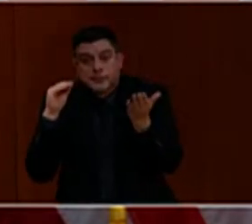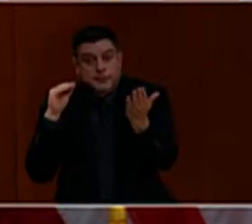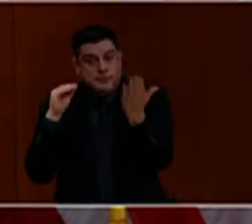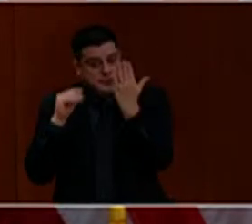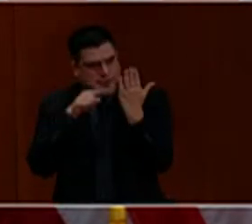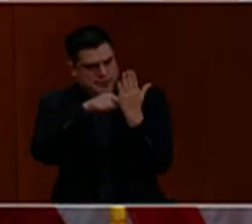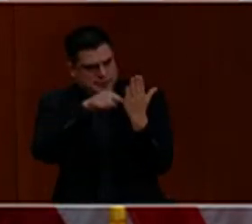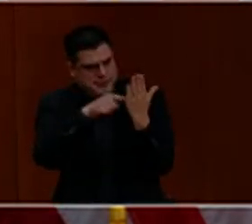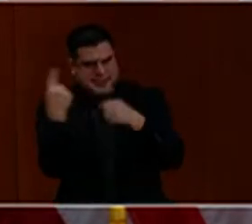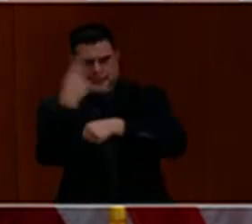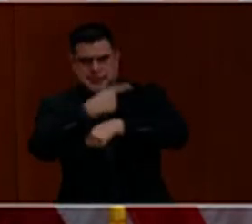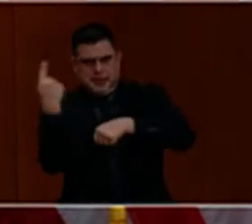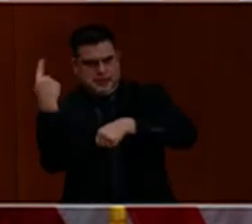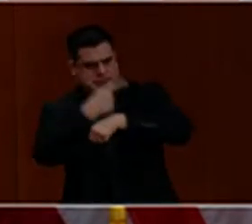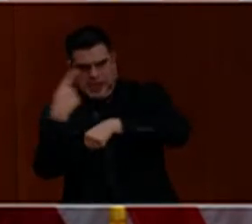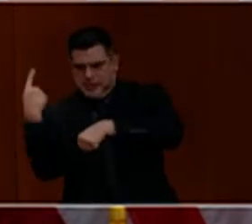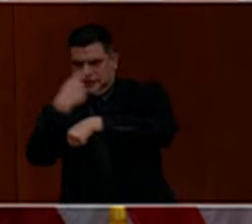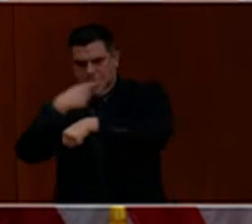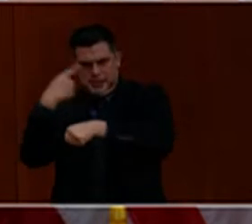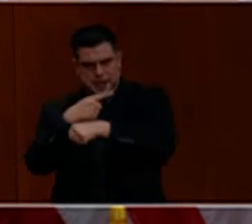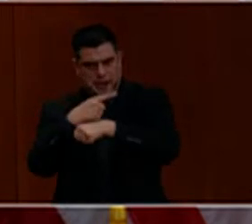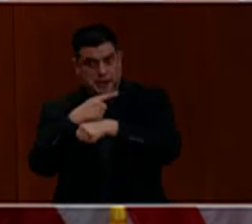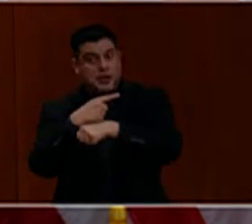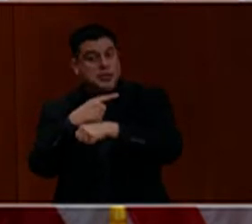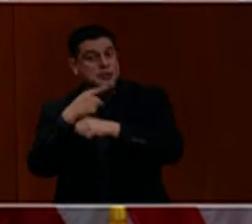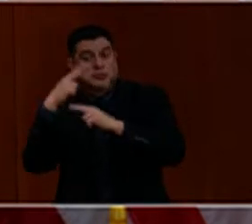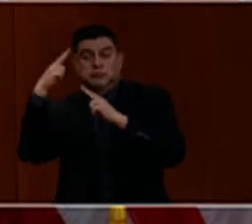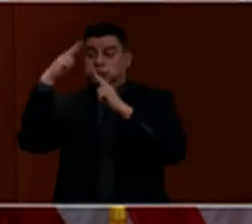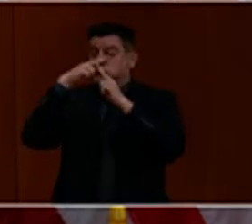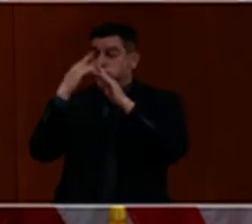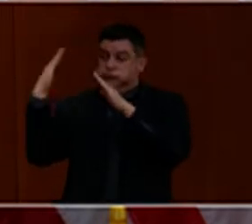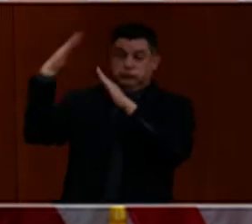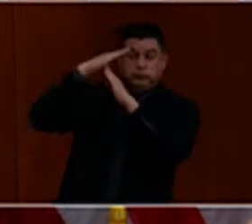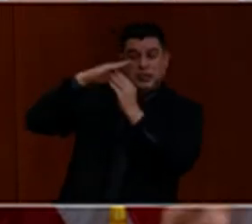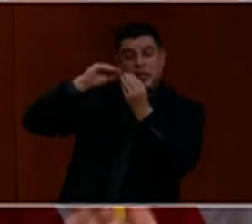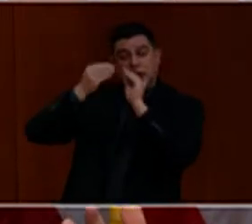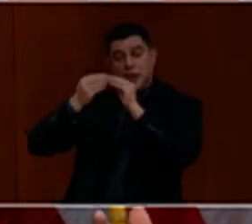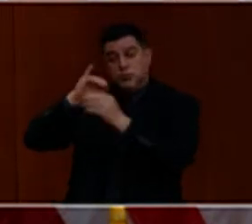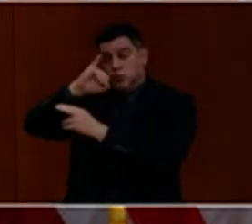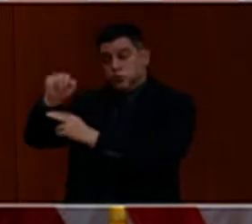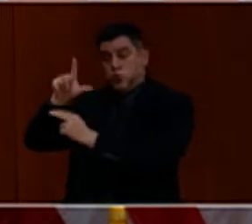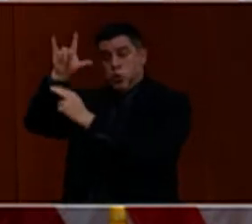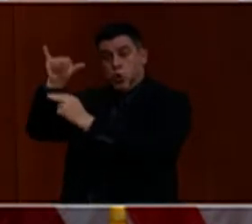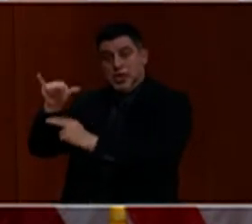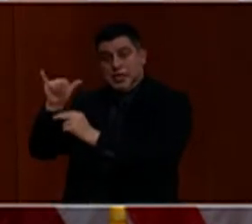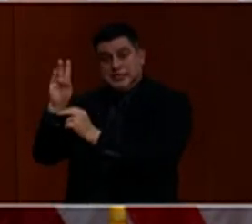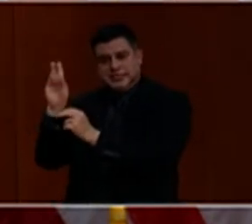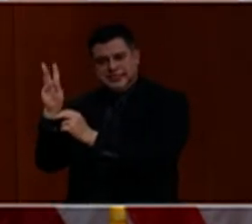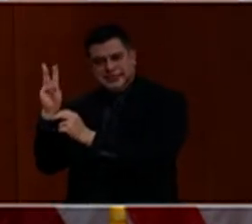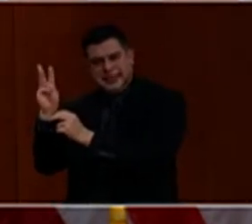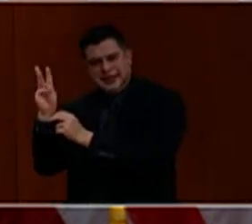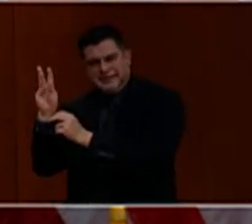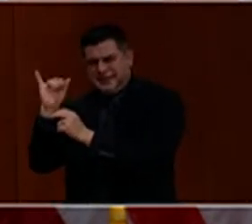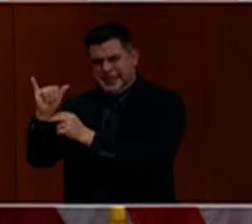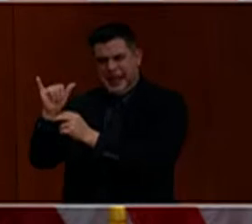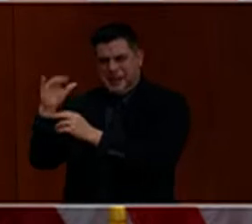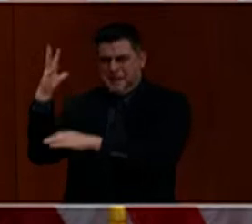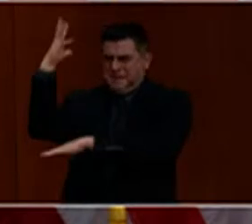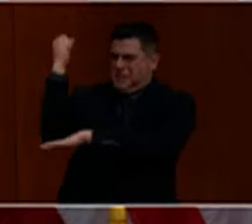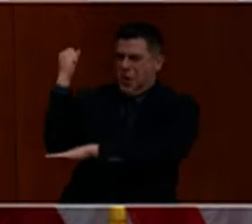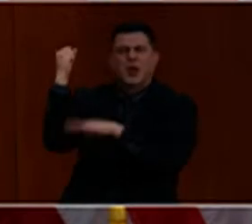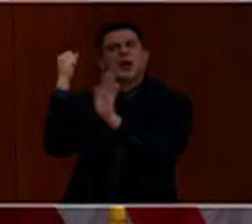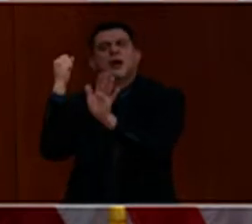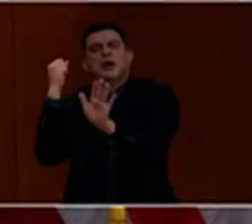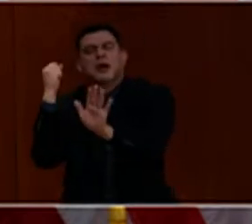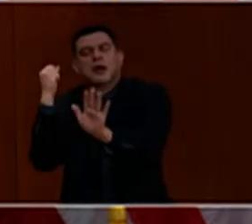was July 16th. Now that could change, but to act like it's accelerating when, if you look at when it's actually